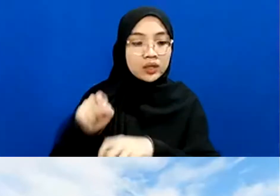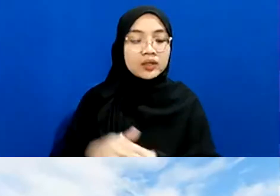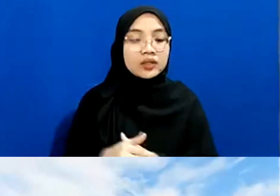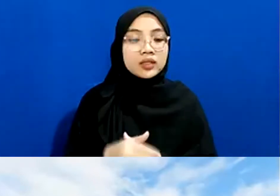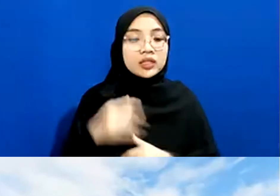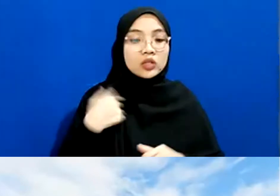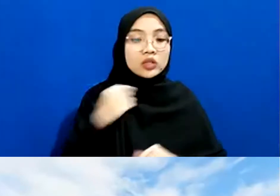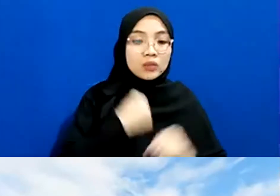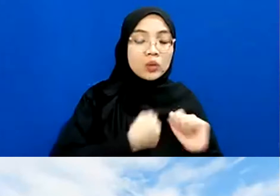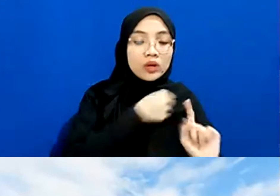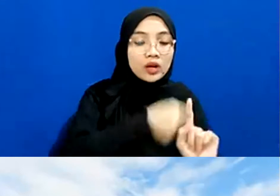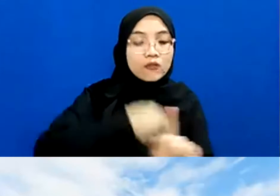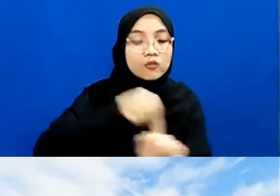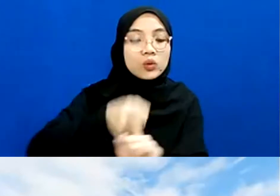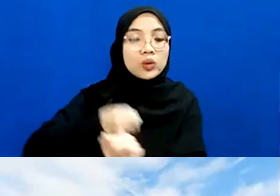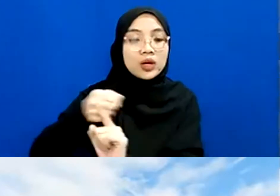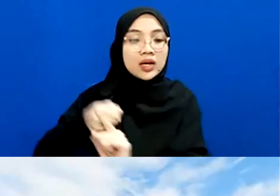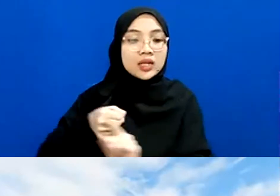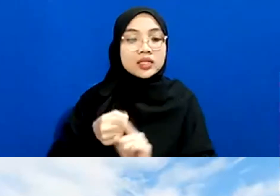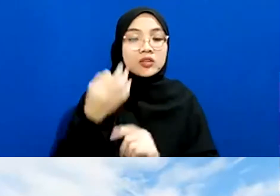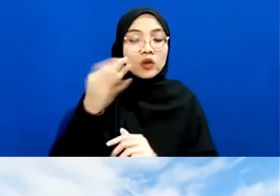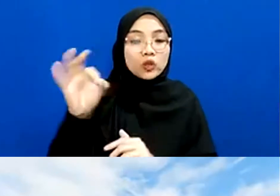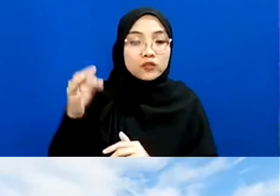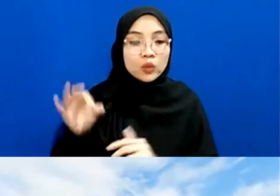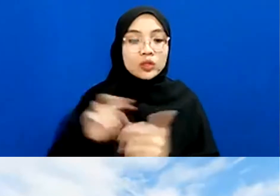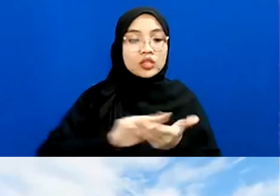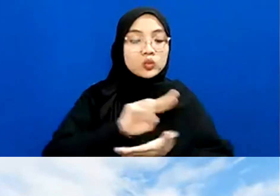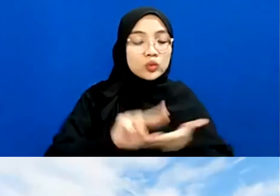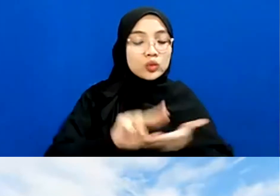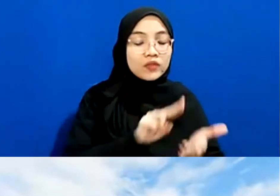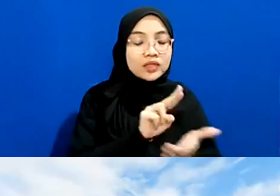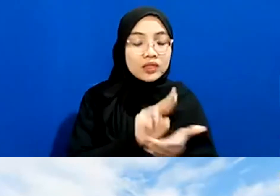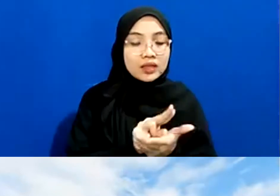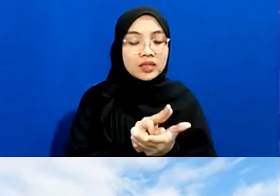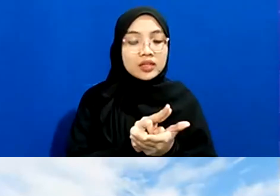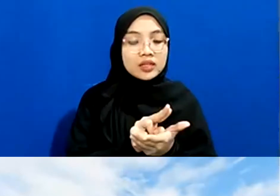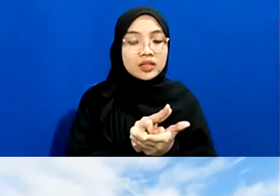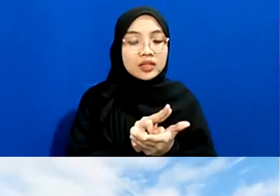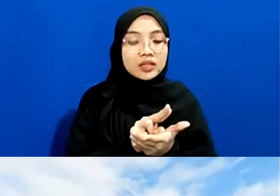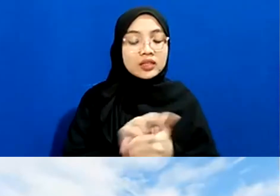advocate for the faculty, for the university to